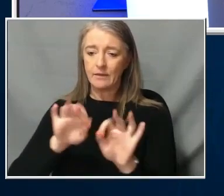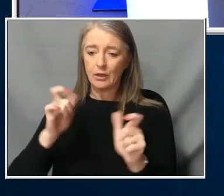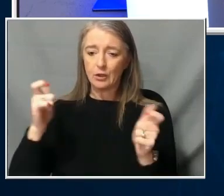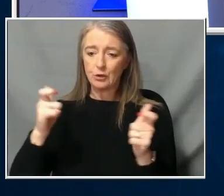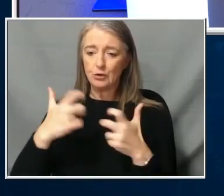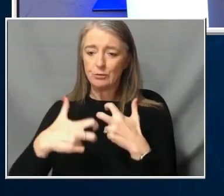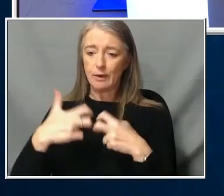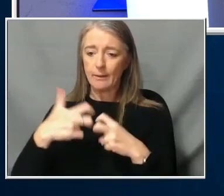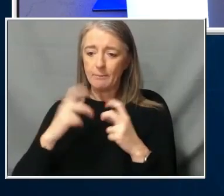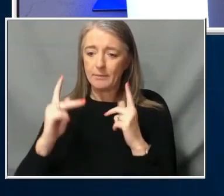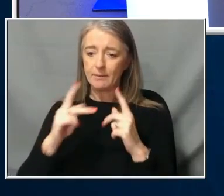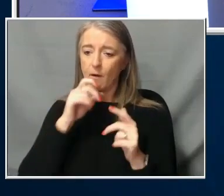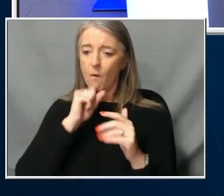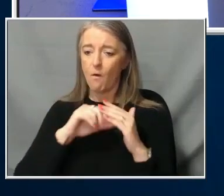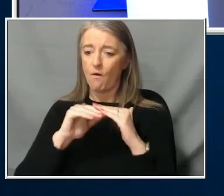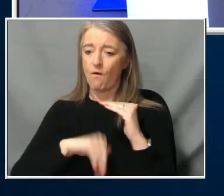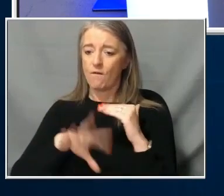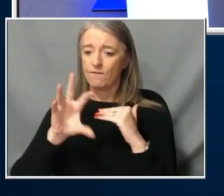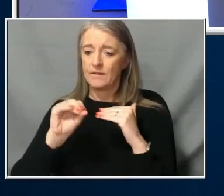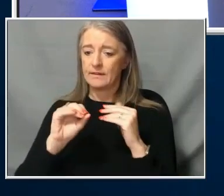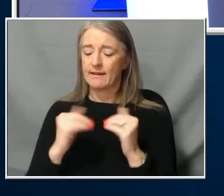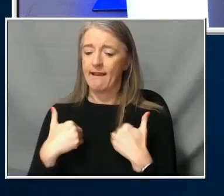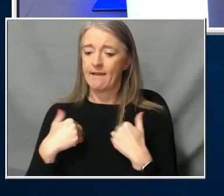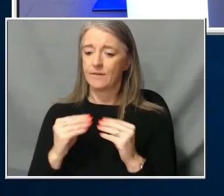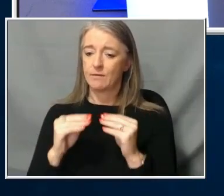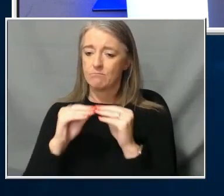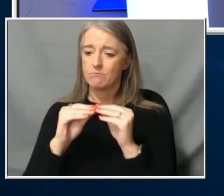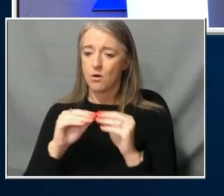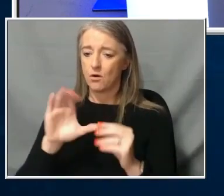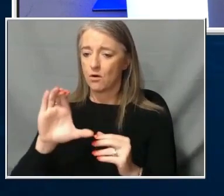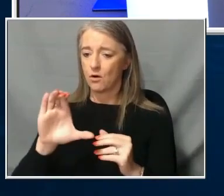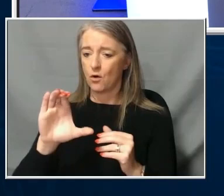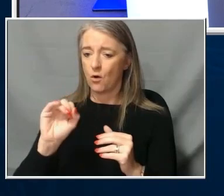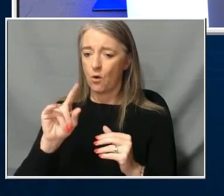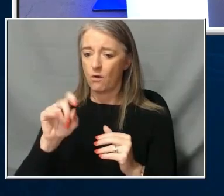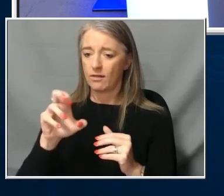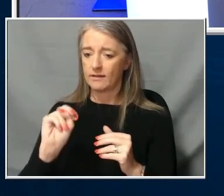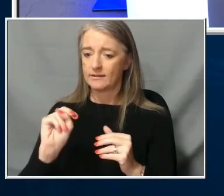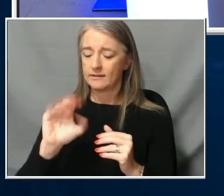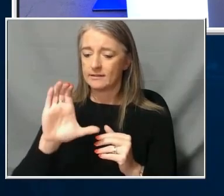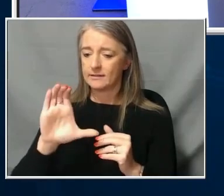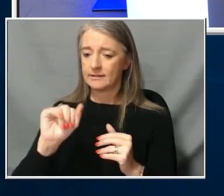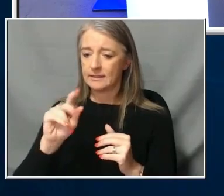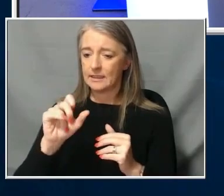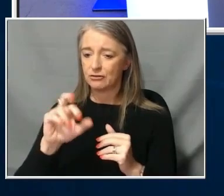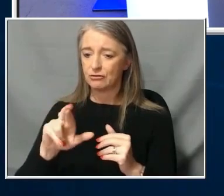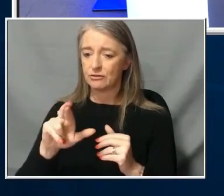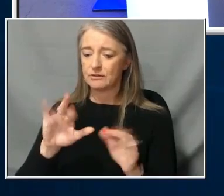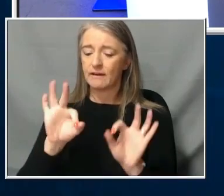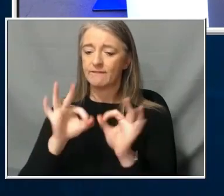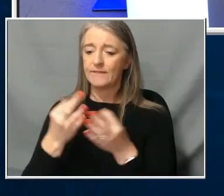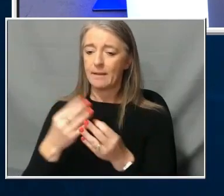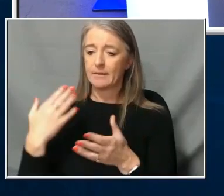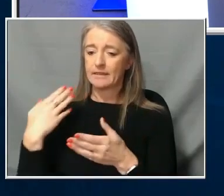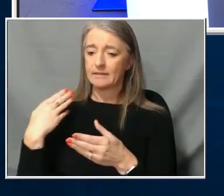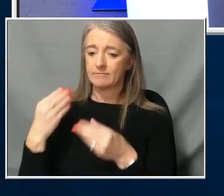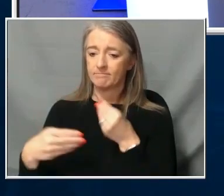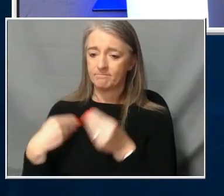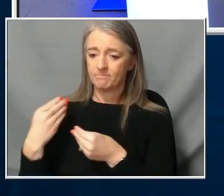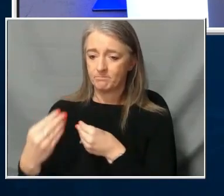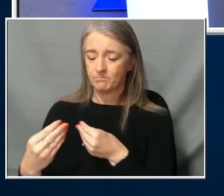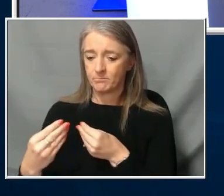with people under 50 having more cases of colorectal cancer. Another aspect of this is family history, and Dr. Al-Rajabi, sometimes